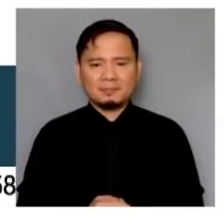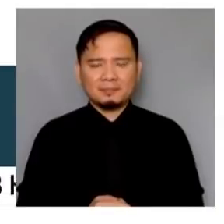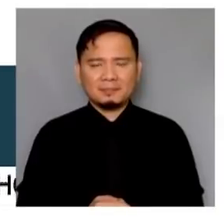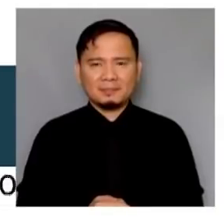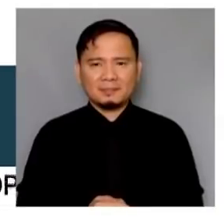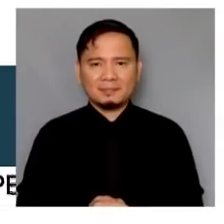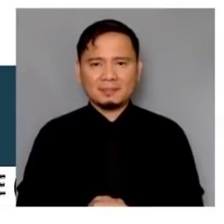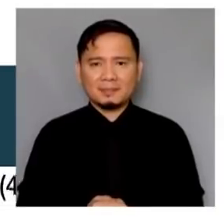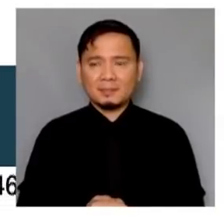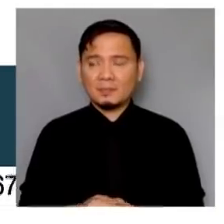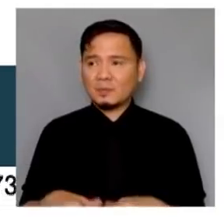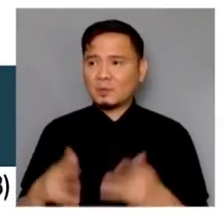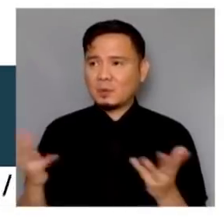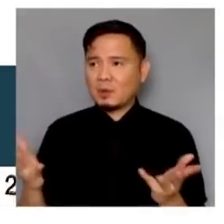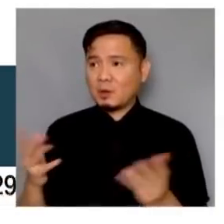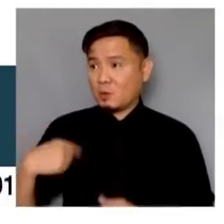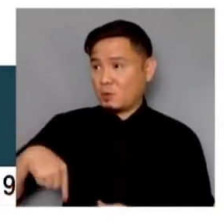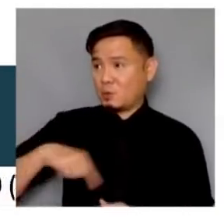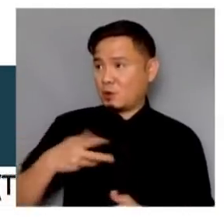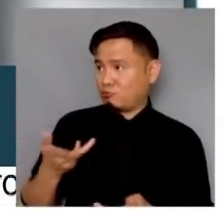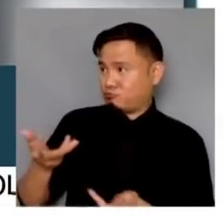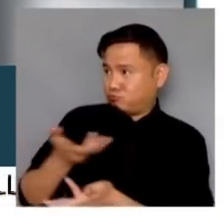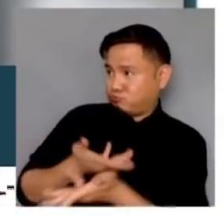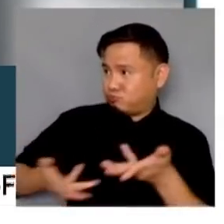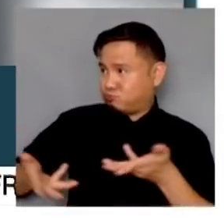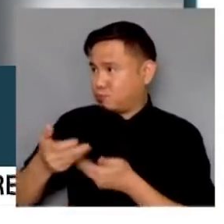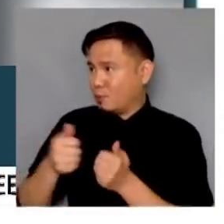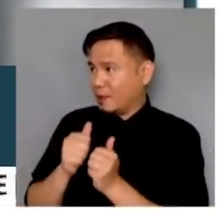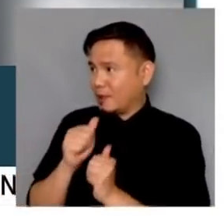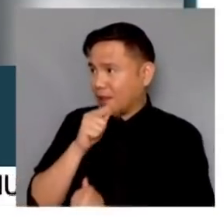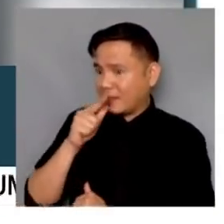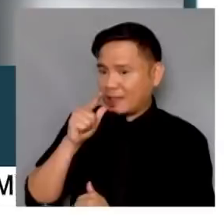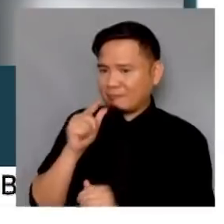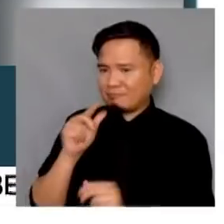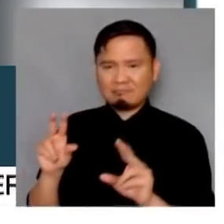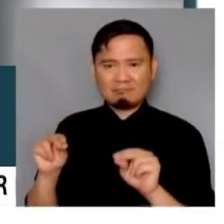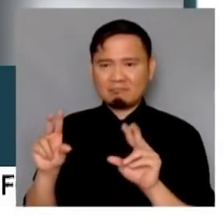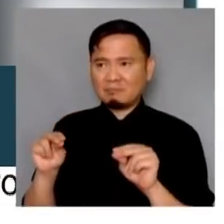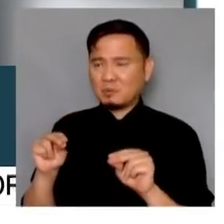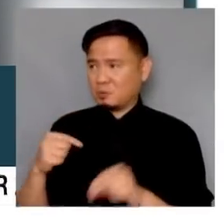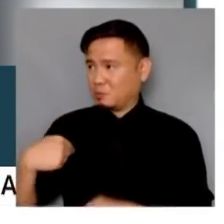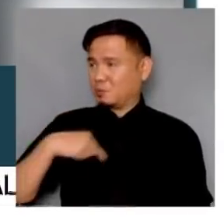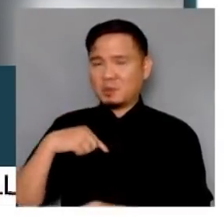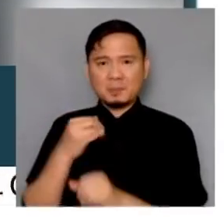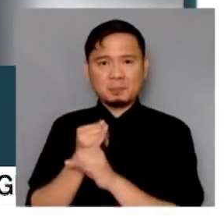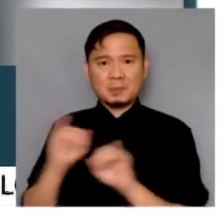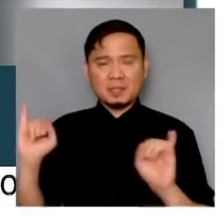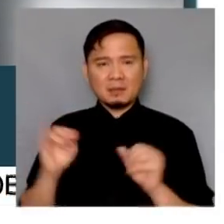We are not really interacting. We are running our campaigns autonomously.